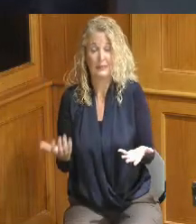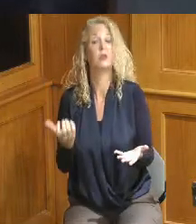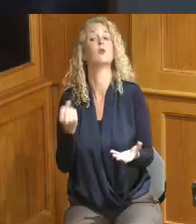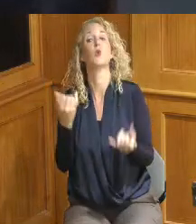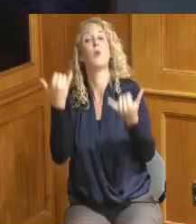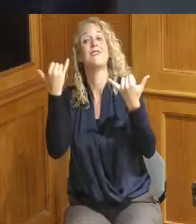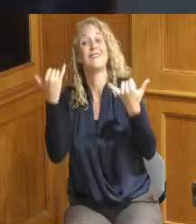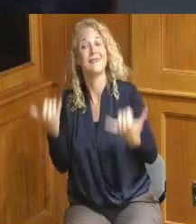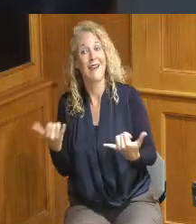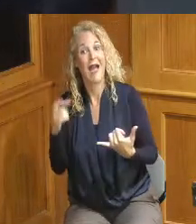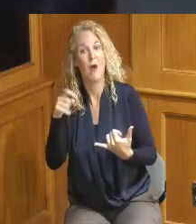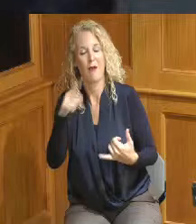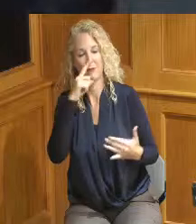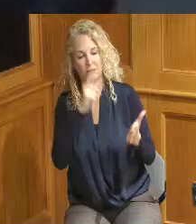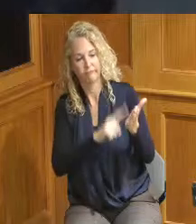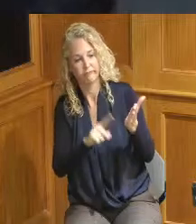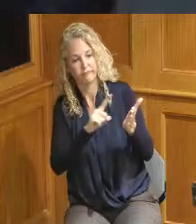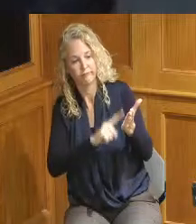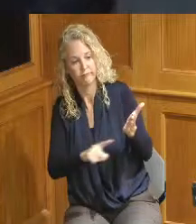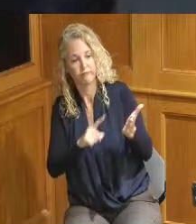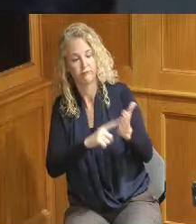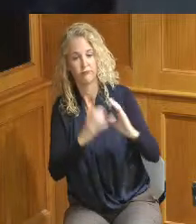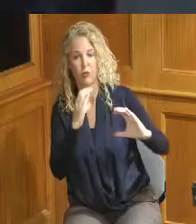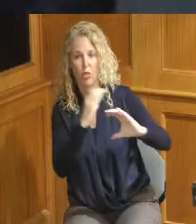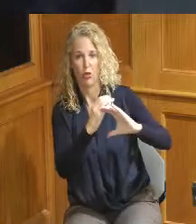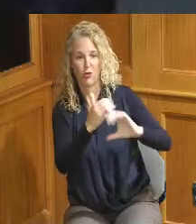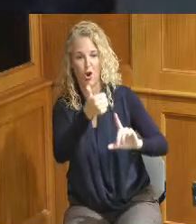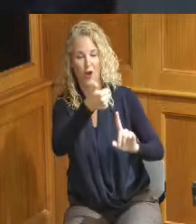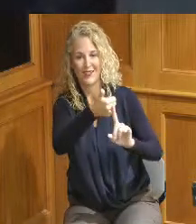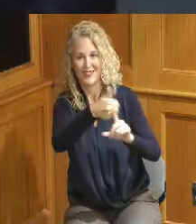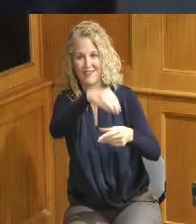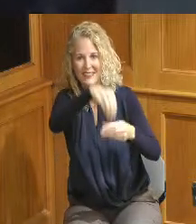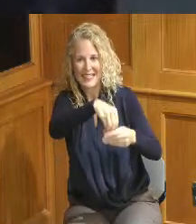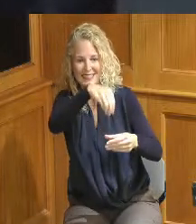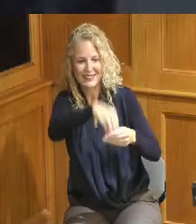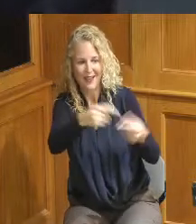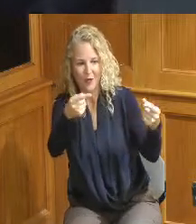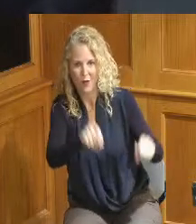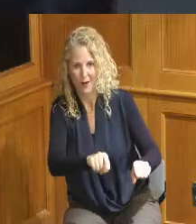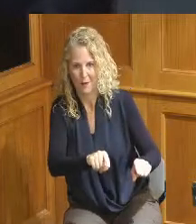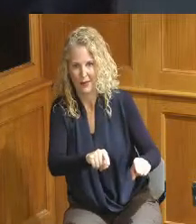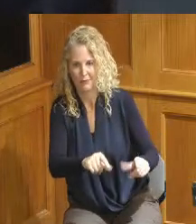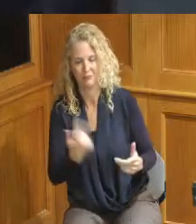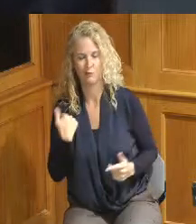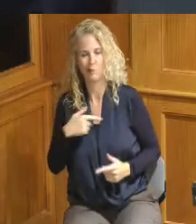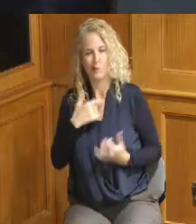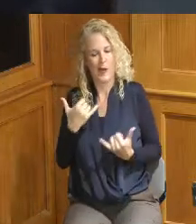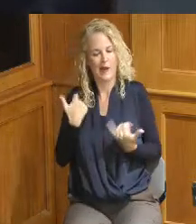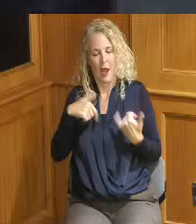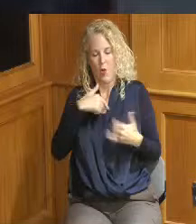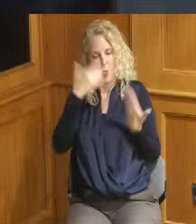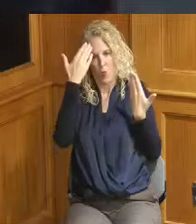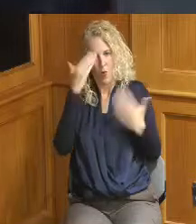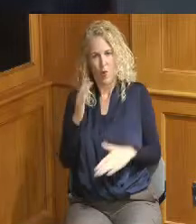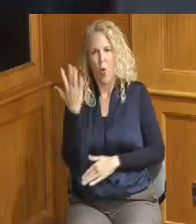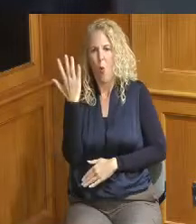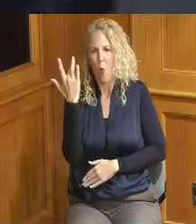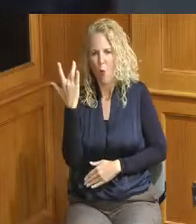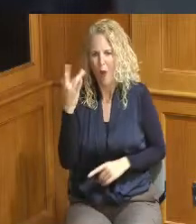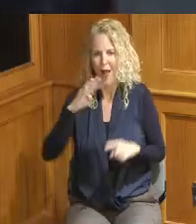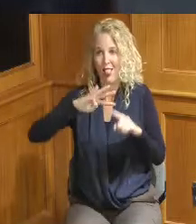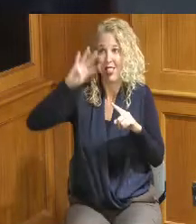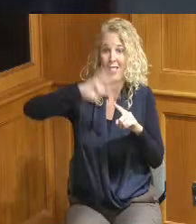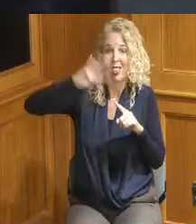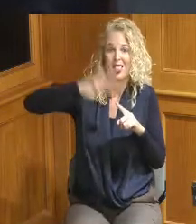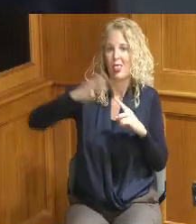what happened to the car and working with the owners of the car and the track, the railroad, and INEOS on what happened, why did this happen,